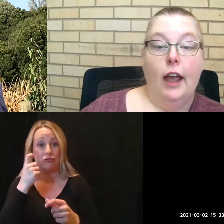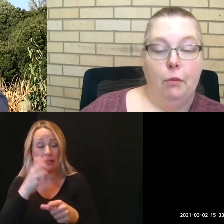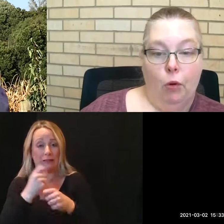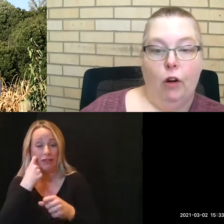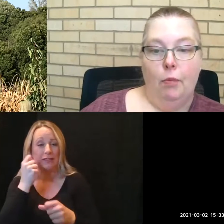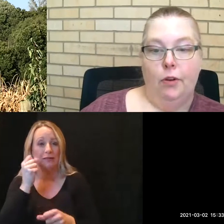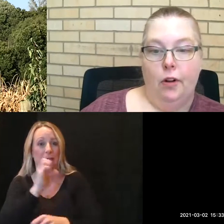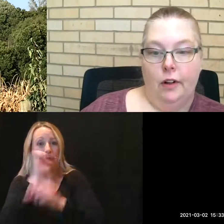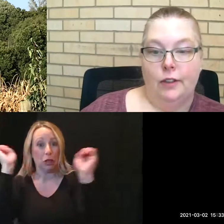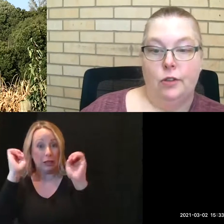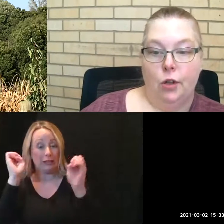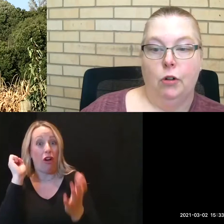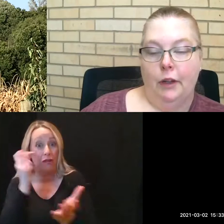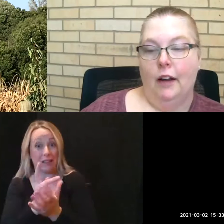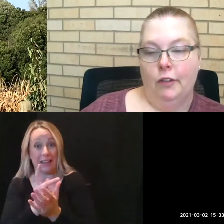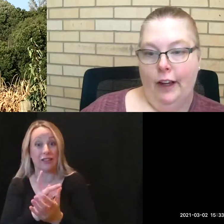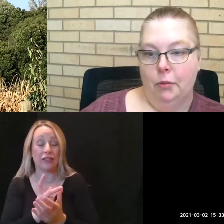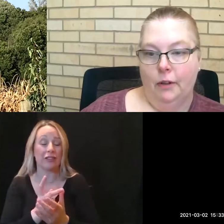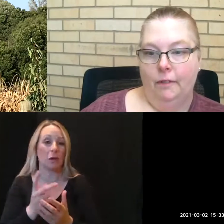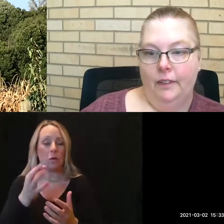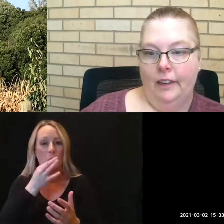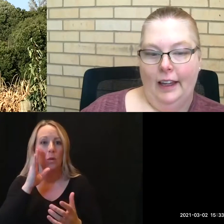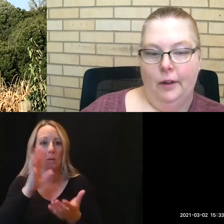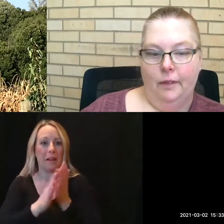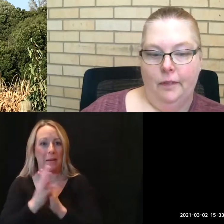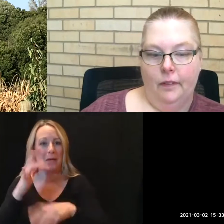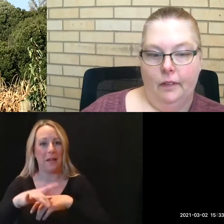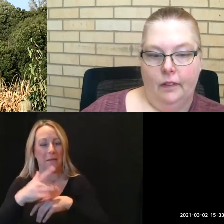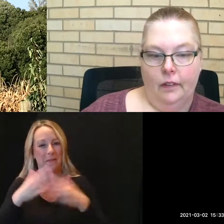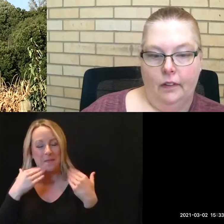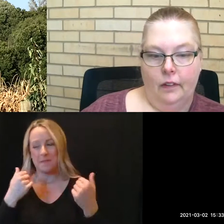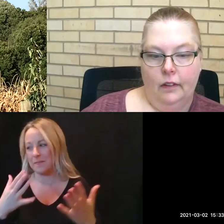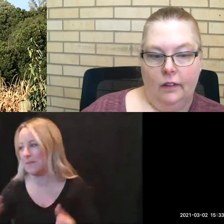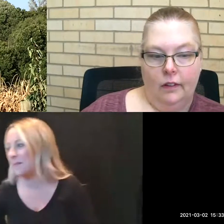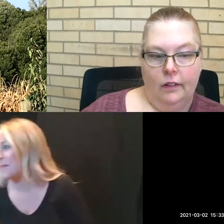community, and more opportunities soon will become available. Thank you.